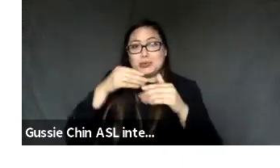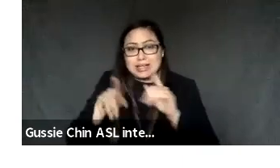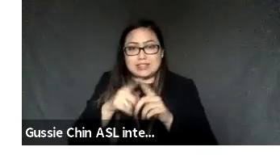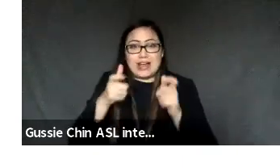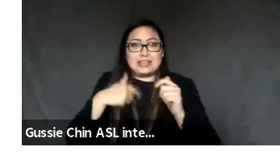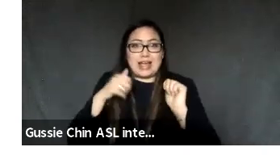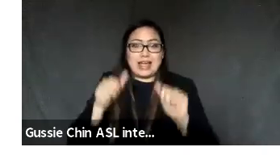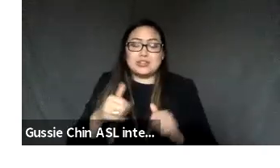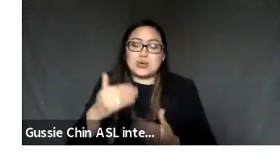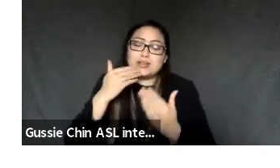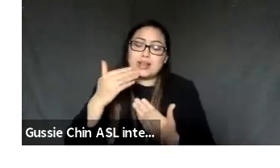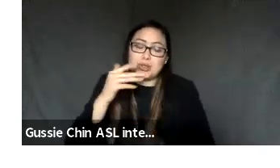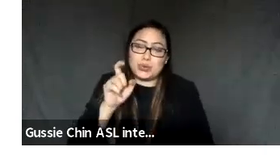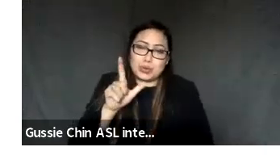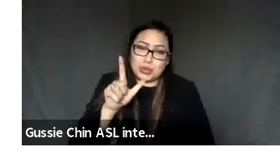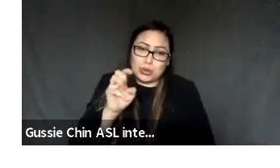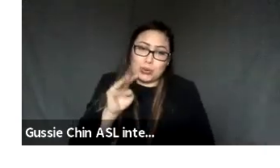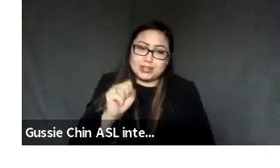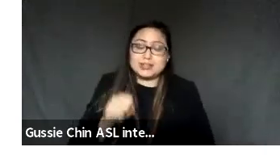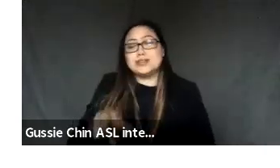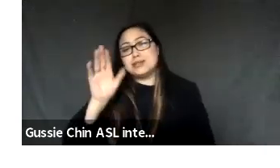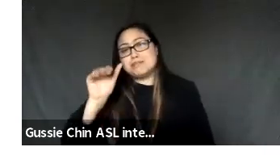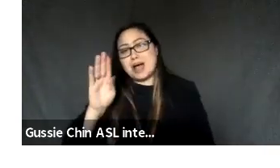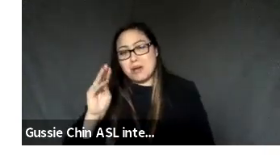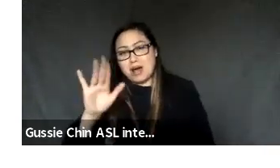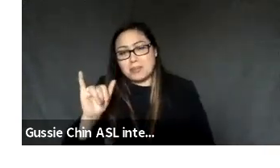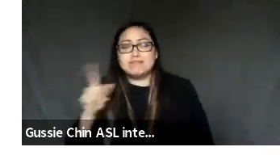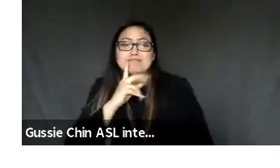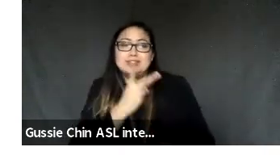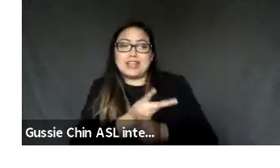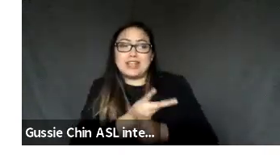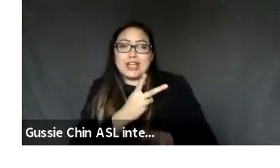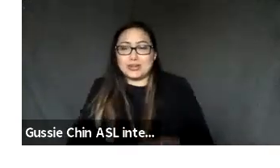Thank you, No Lewis. problem. Thanks, Lewis. Bye, Bobby. All right, take care.